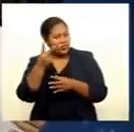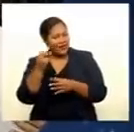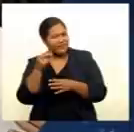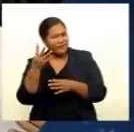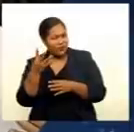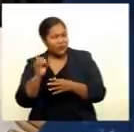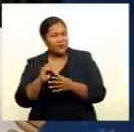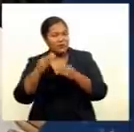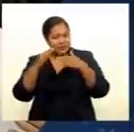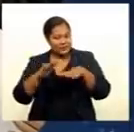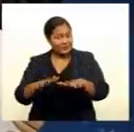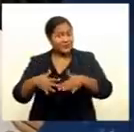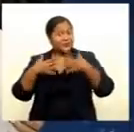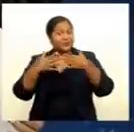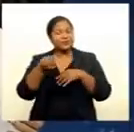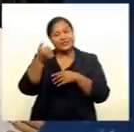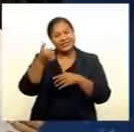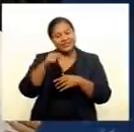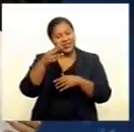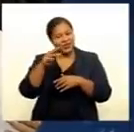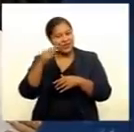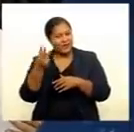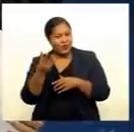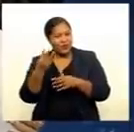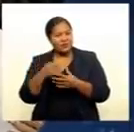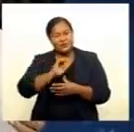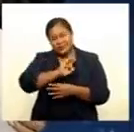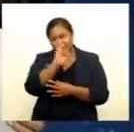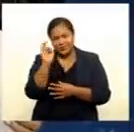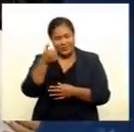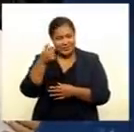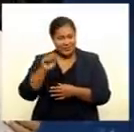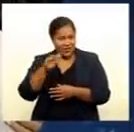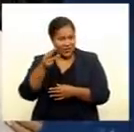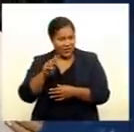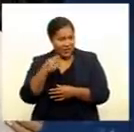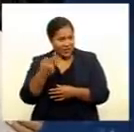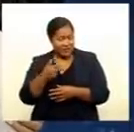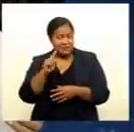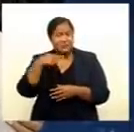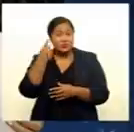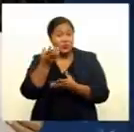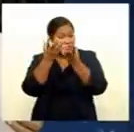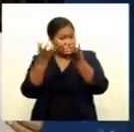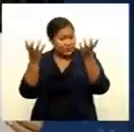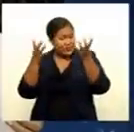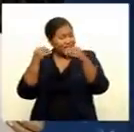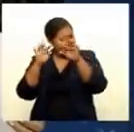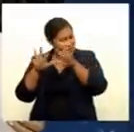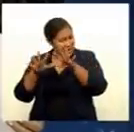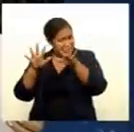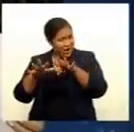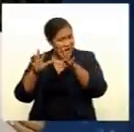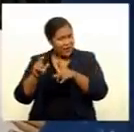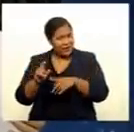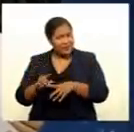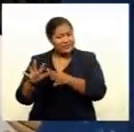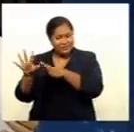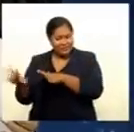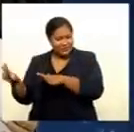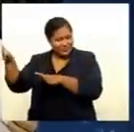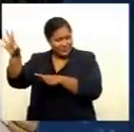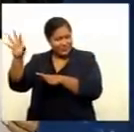tide at 6:24 tomorrow morning. Sunrise at 6:38. For tomorrow, cloudy periods with some showers over the eastern and interior